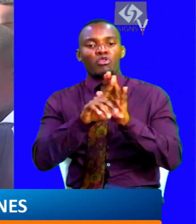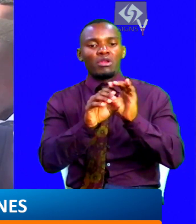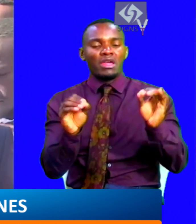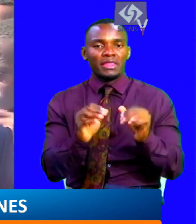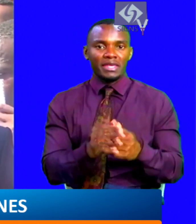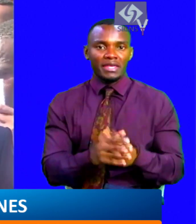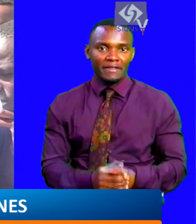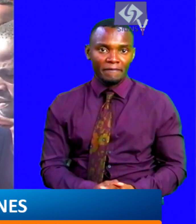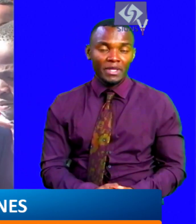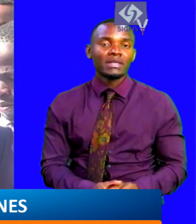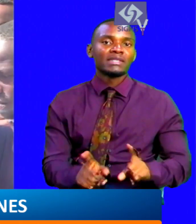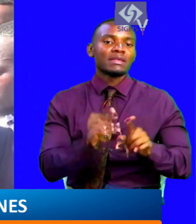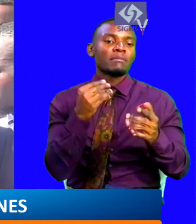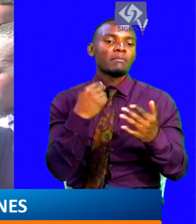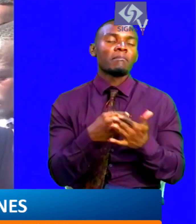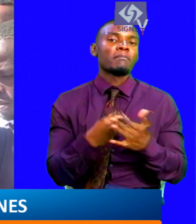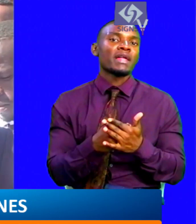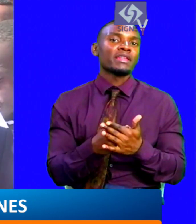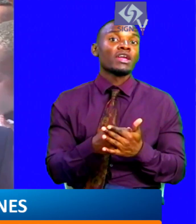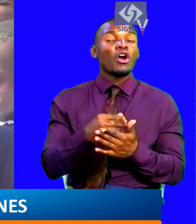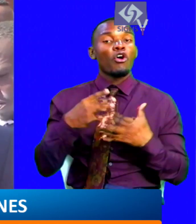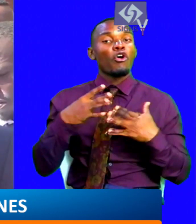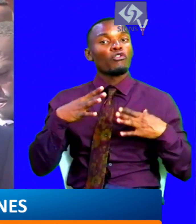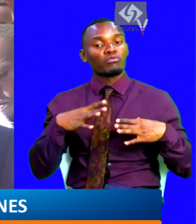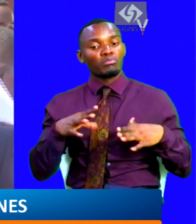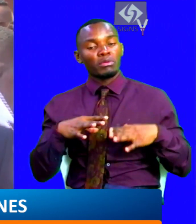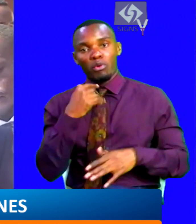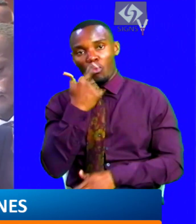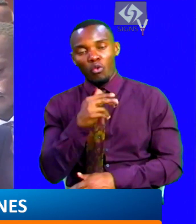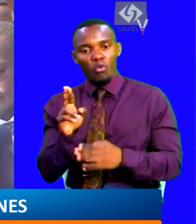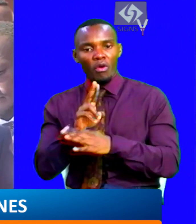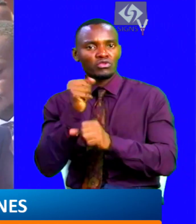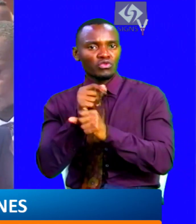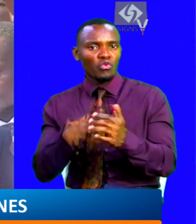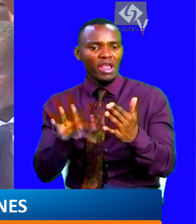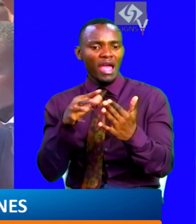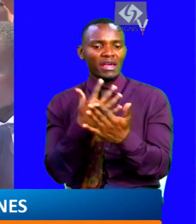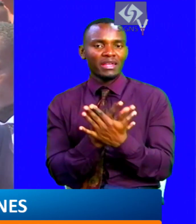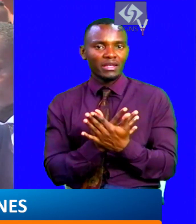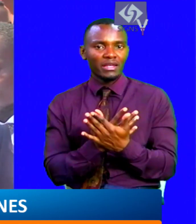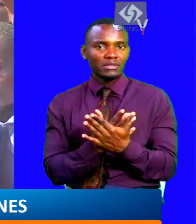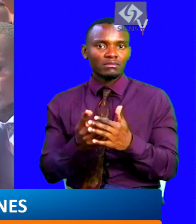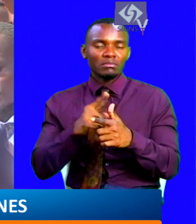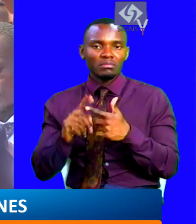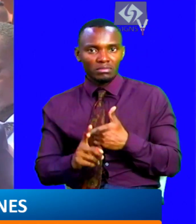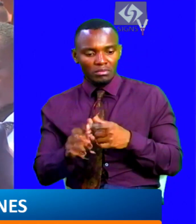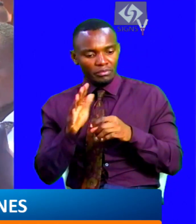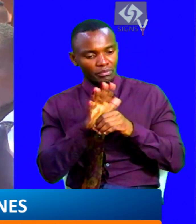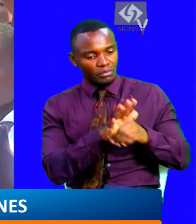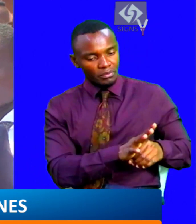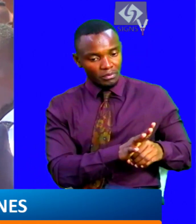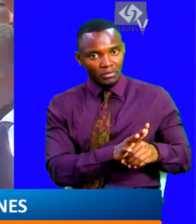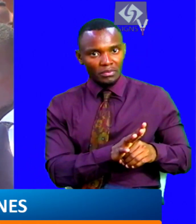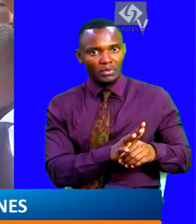kutetea haki yao. This was actually an attempt to silence people. I'm not going to go into politics about